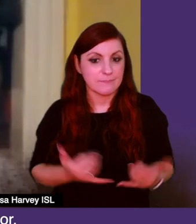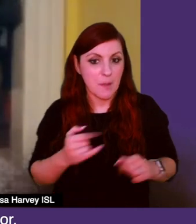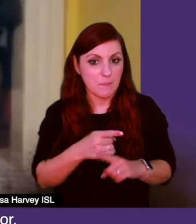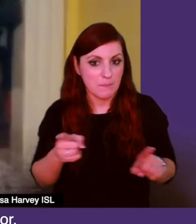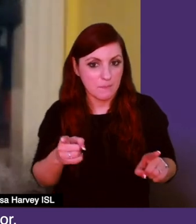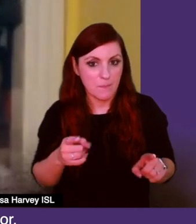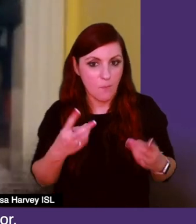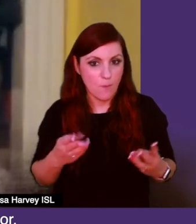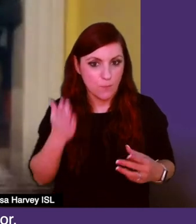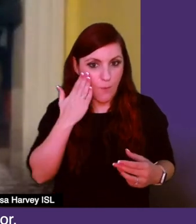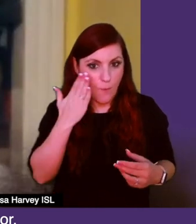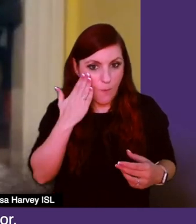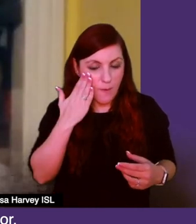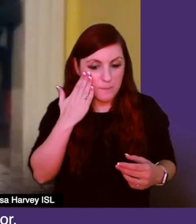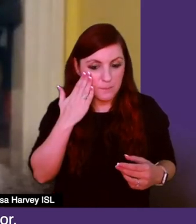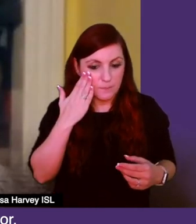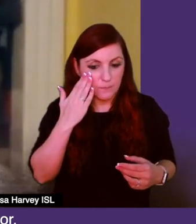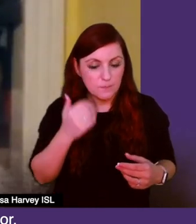Perhaps you want to know